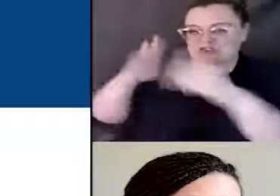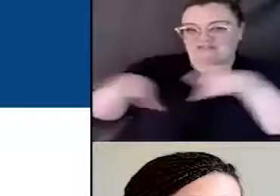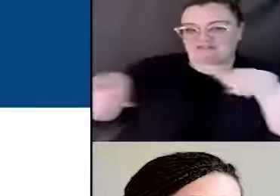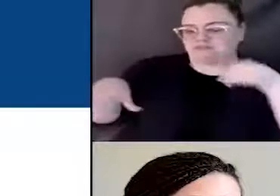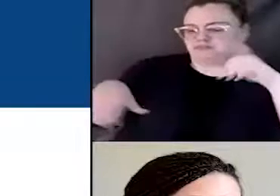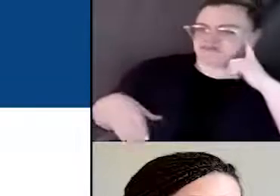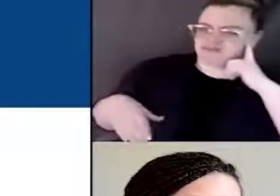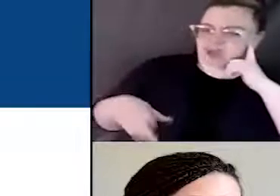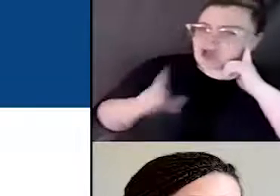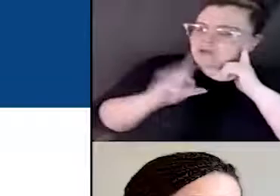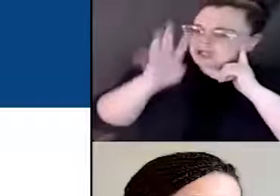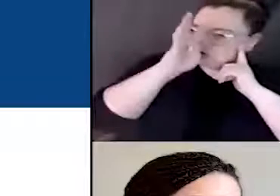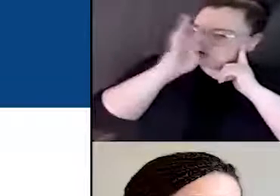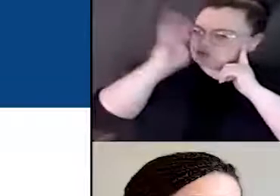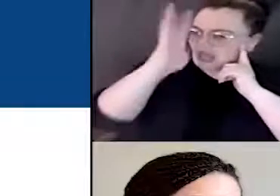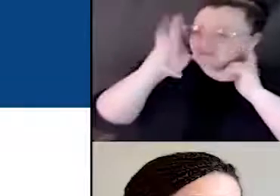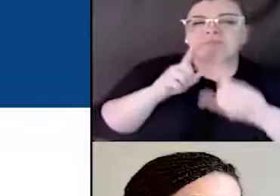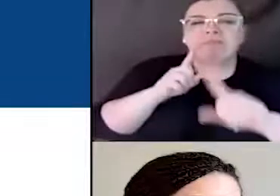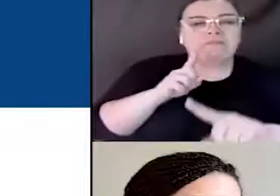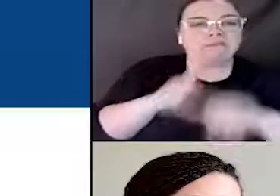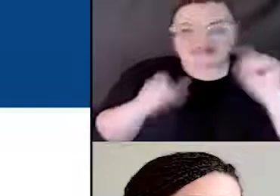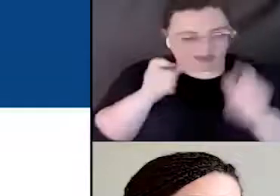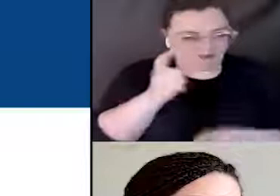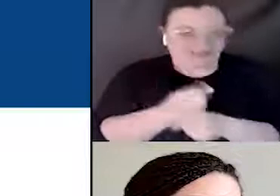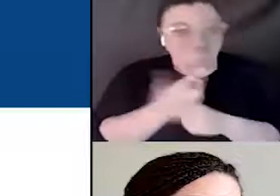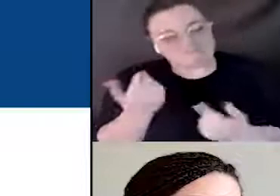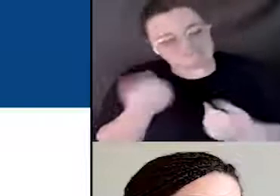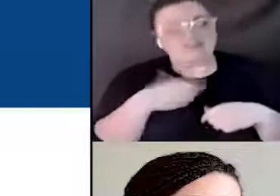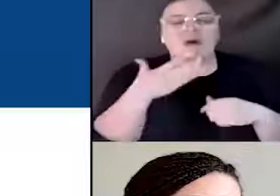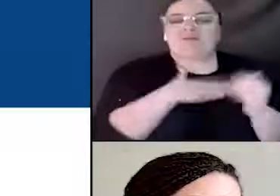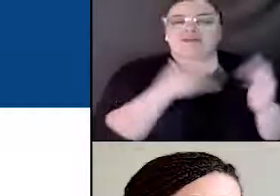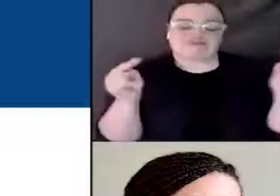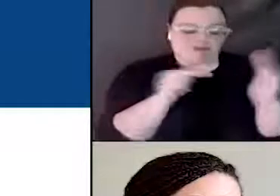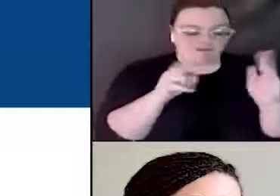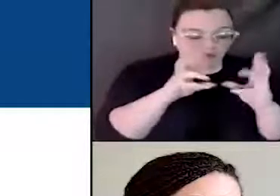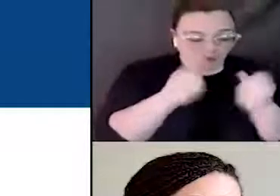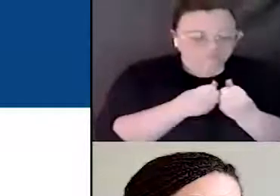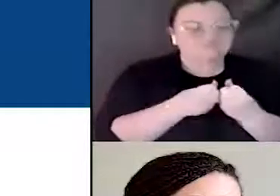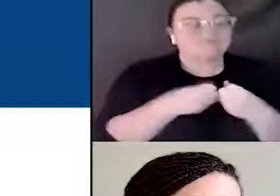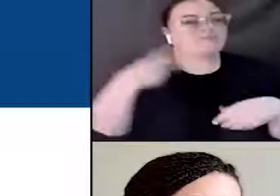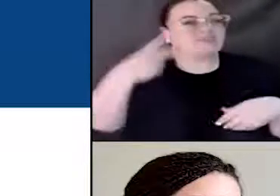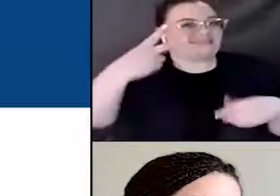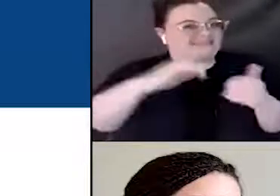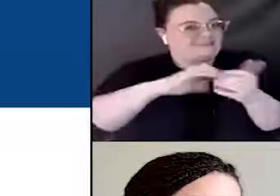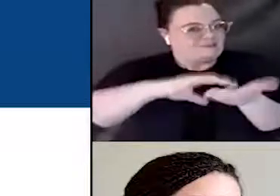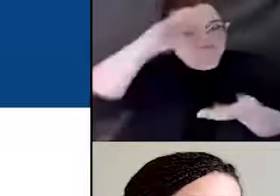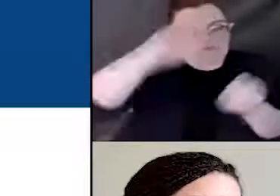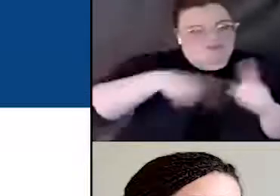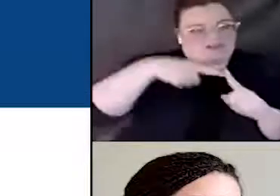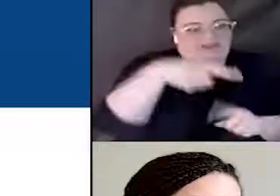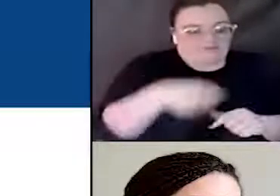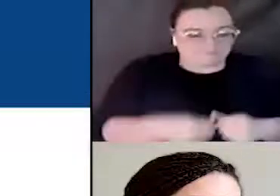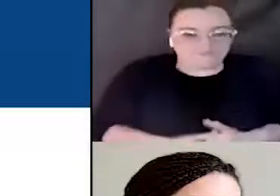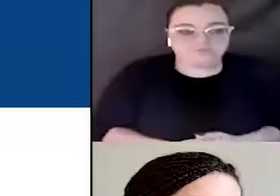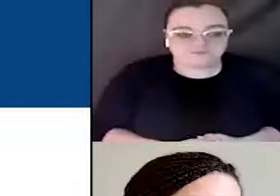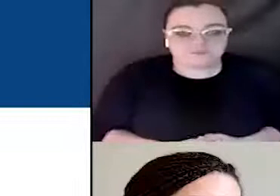So look for those workshops, and the recording that we have, you'll see that there's a webinar series I'll have a slide for later on